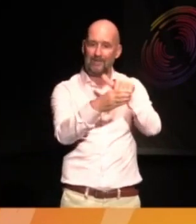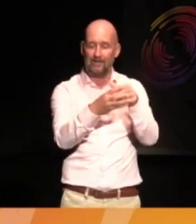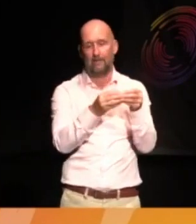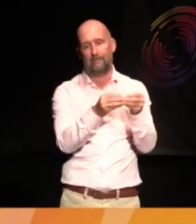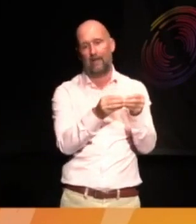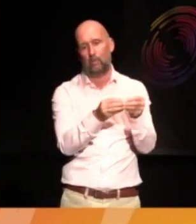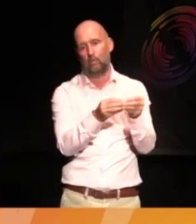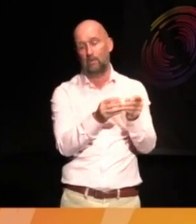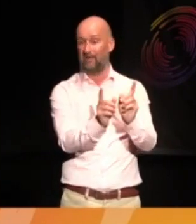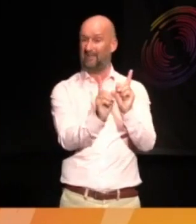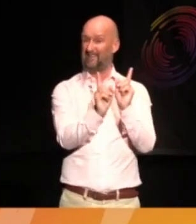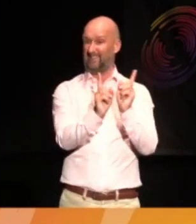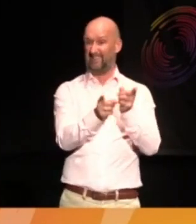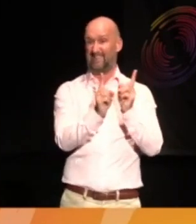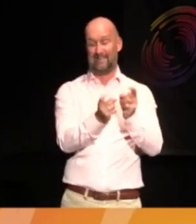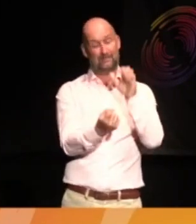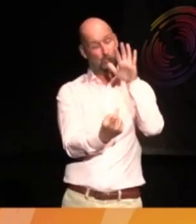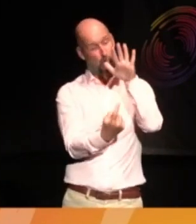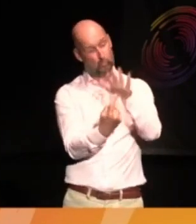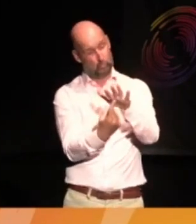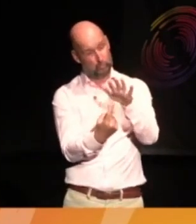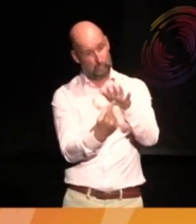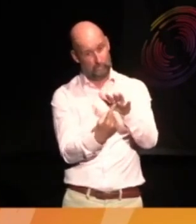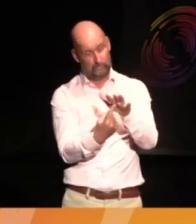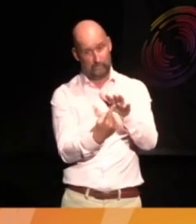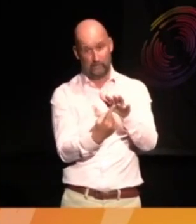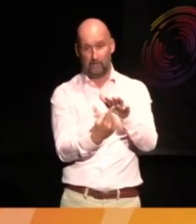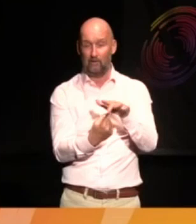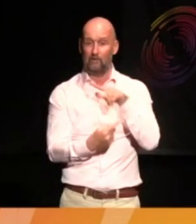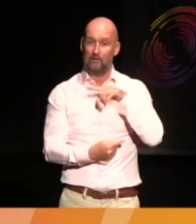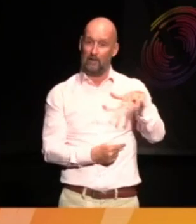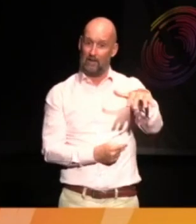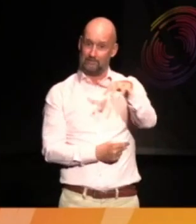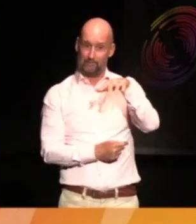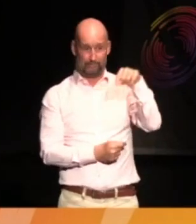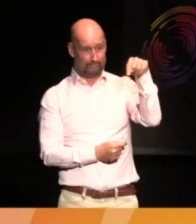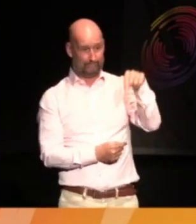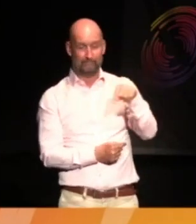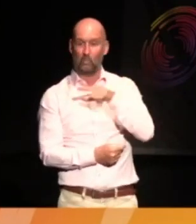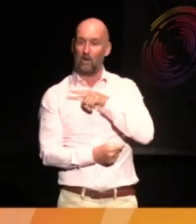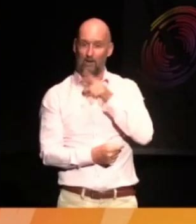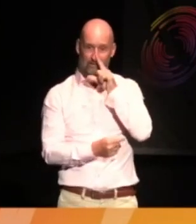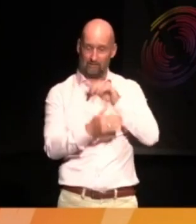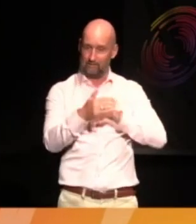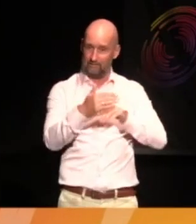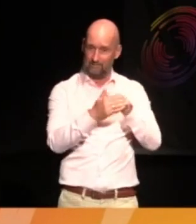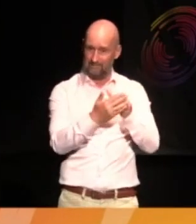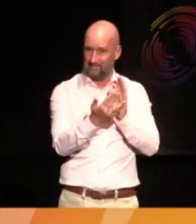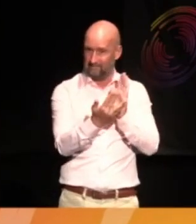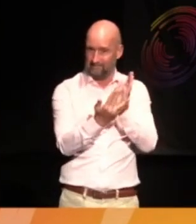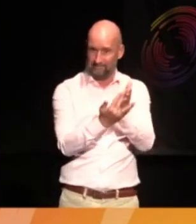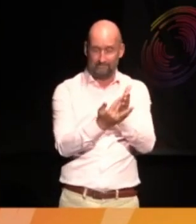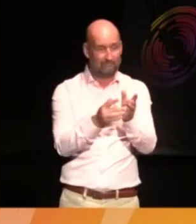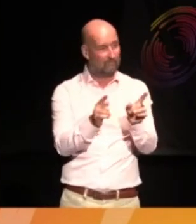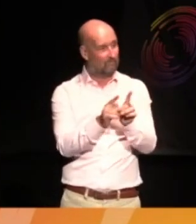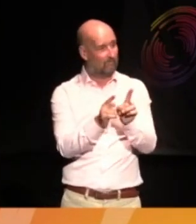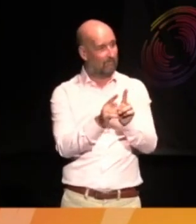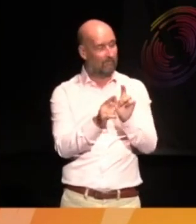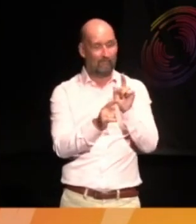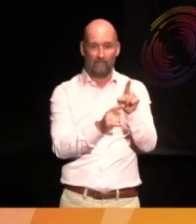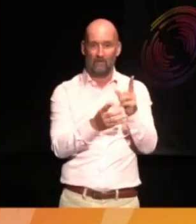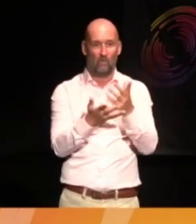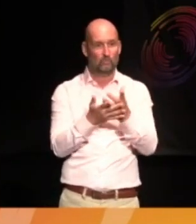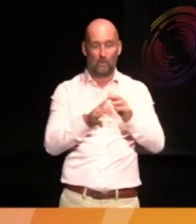because that is absolutely crucial, because a space such as this could be as accessible as could be in terms of